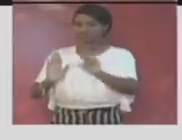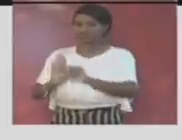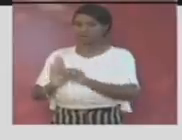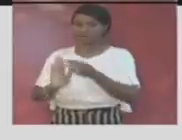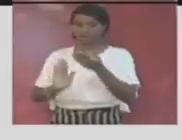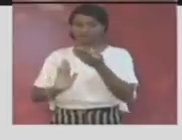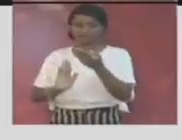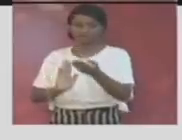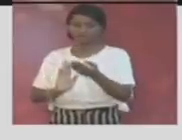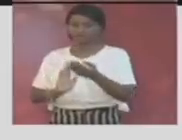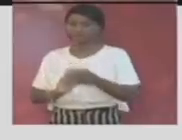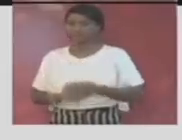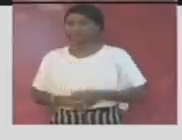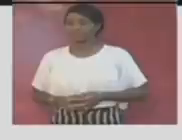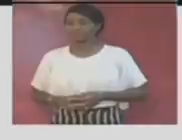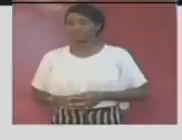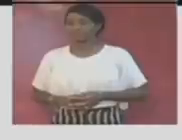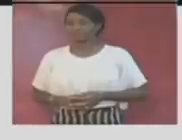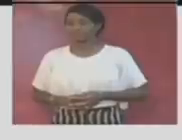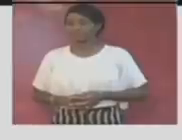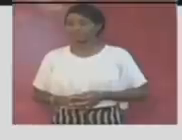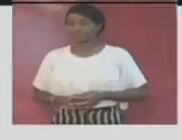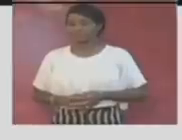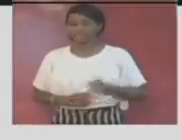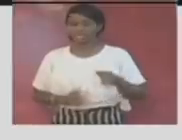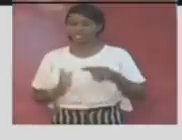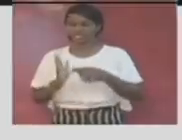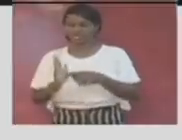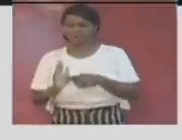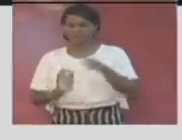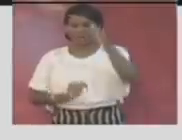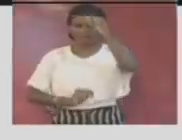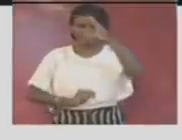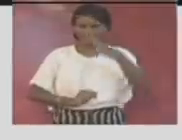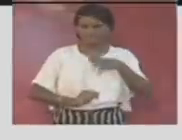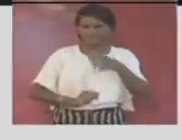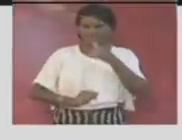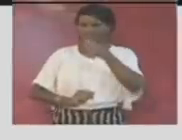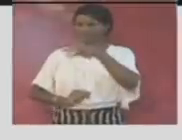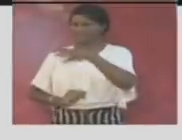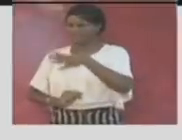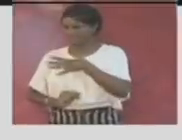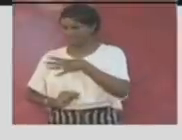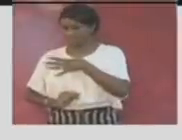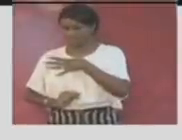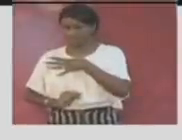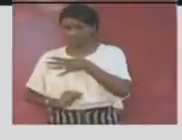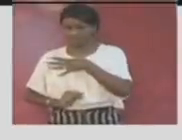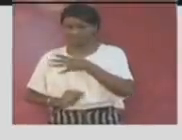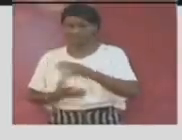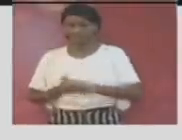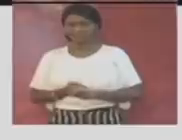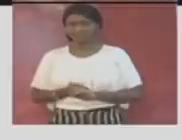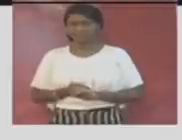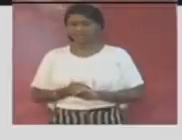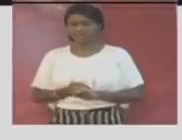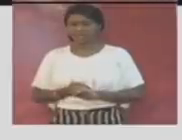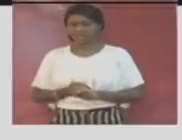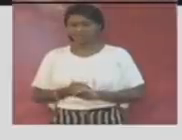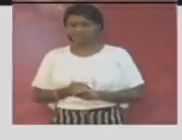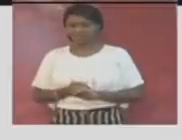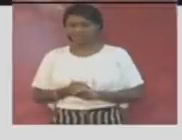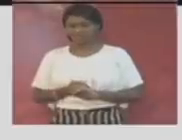the demographics. Now, this demographic pyramid, what we call a population pyramid or a case pyramid in this